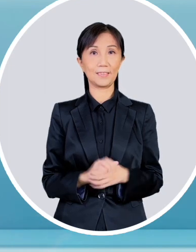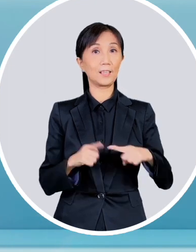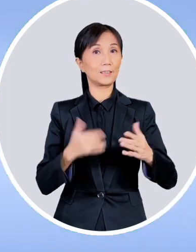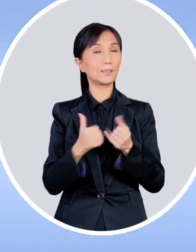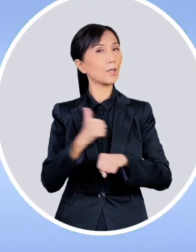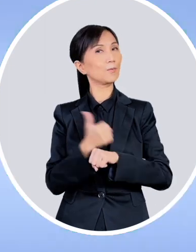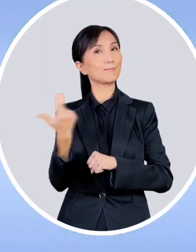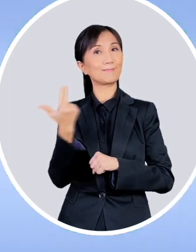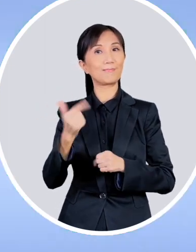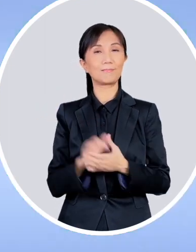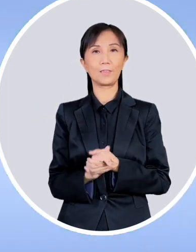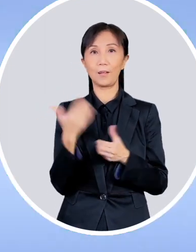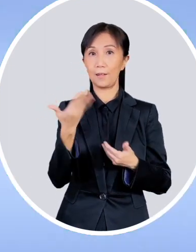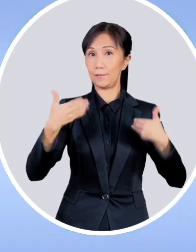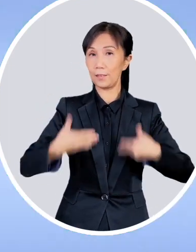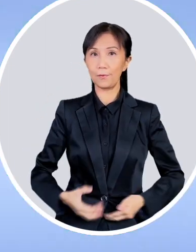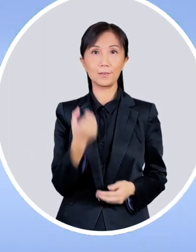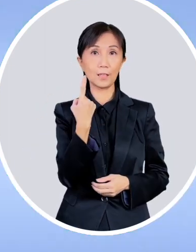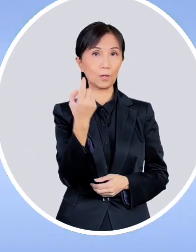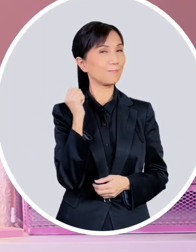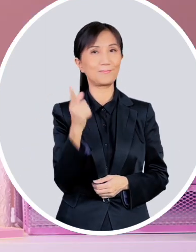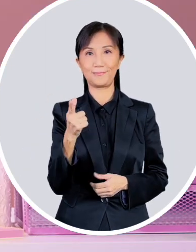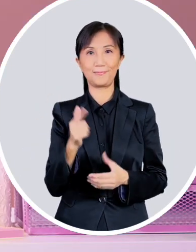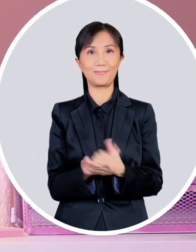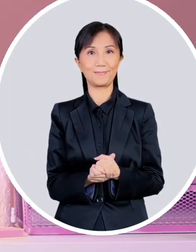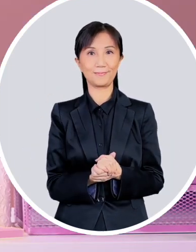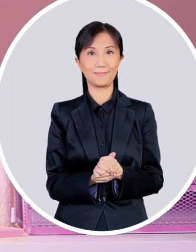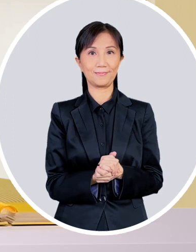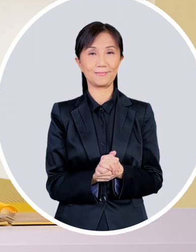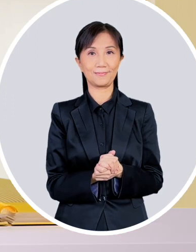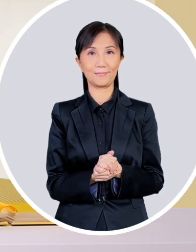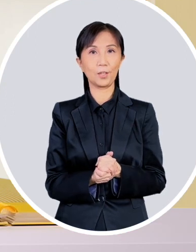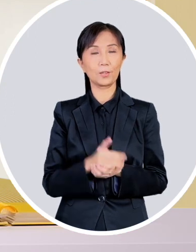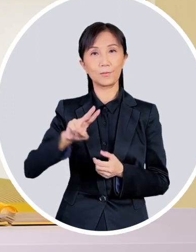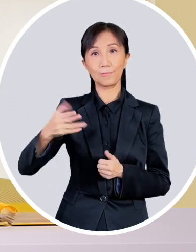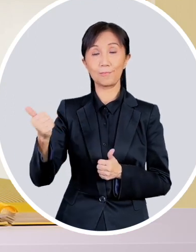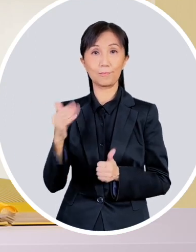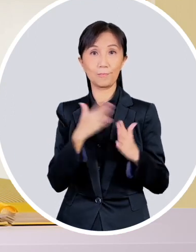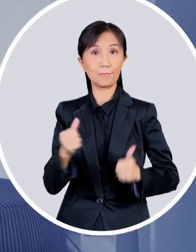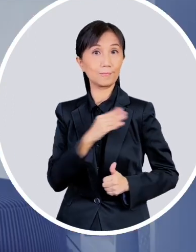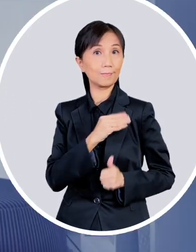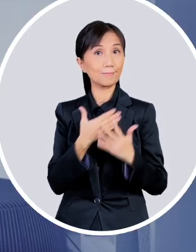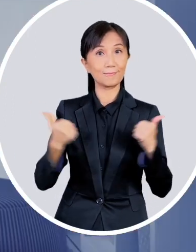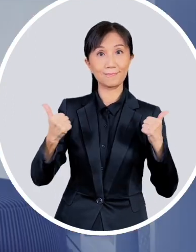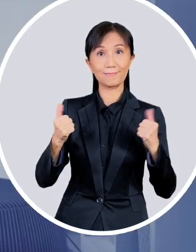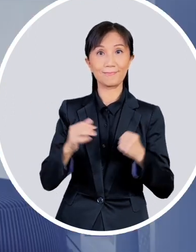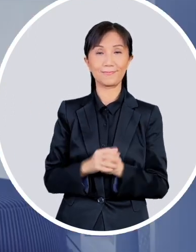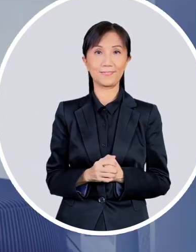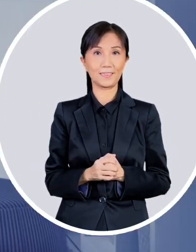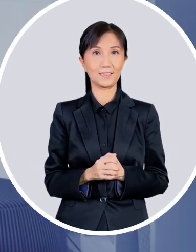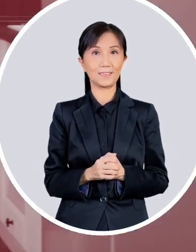Life is full of possibilities. Why limit yourself to your current role? Want to improve your physical and mental